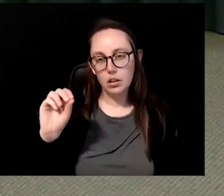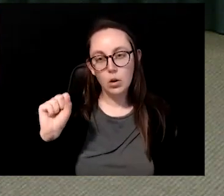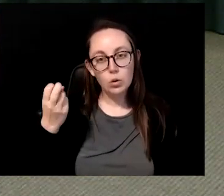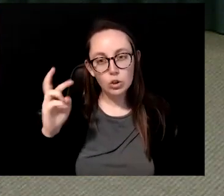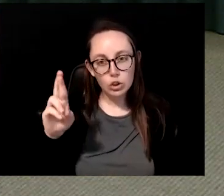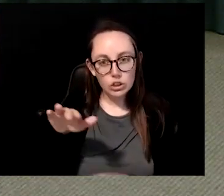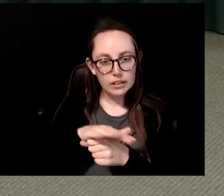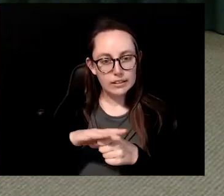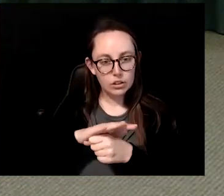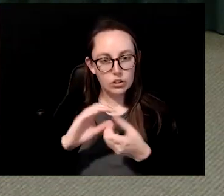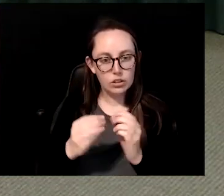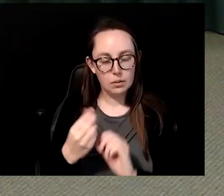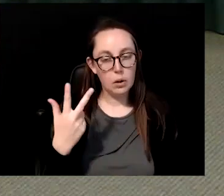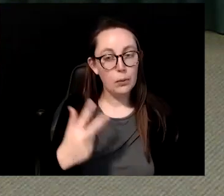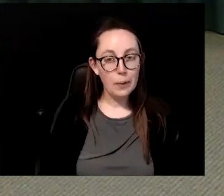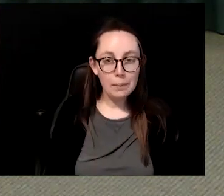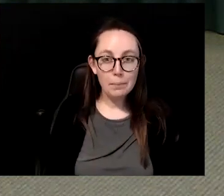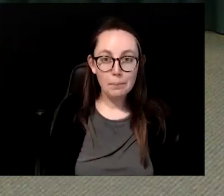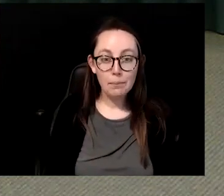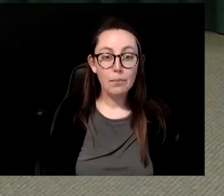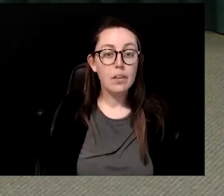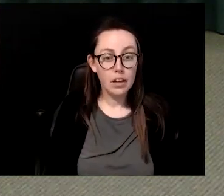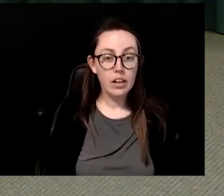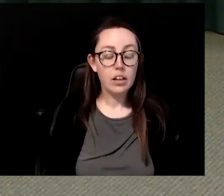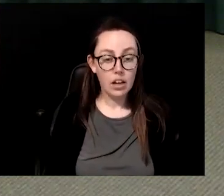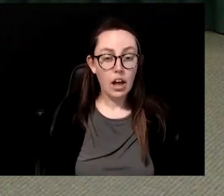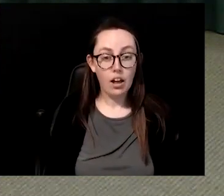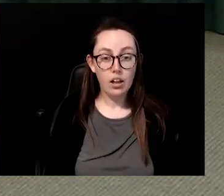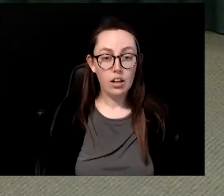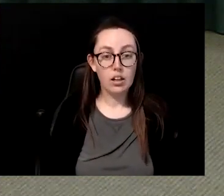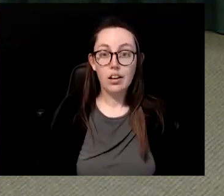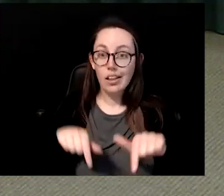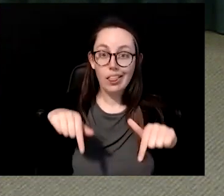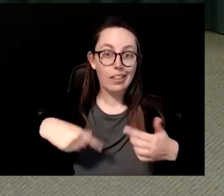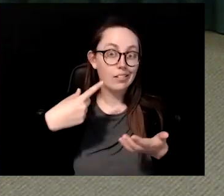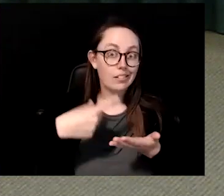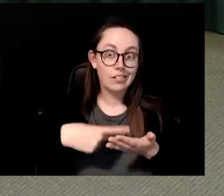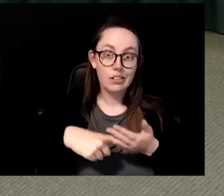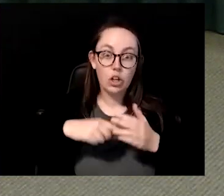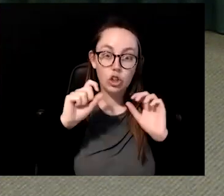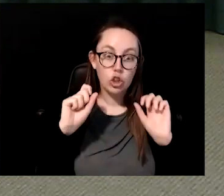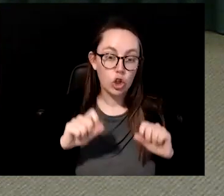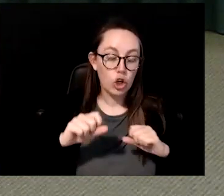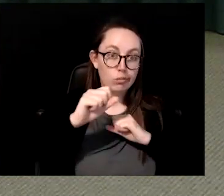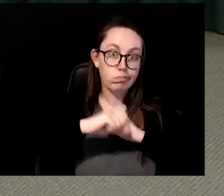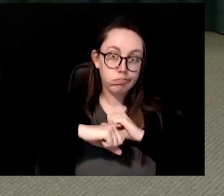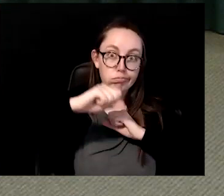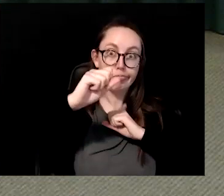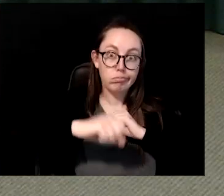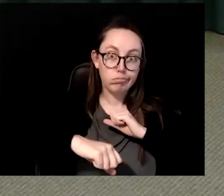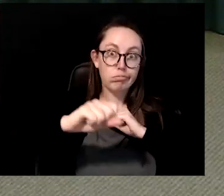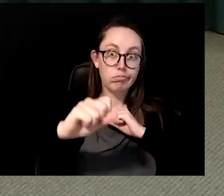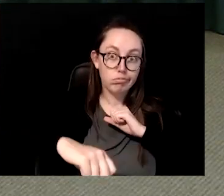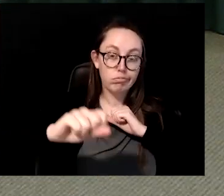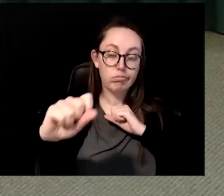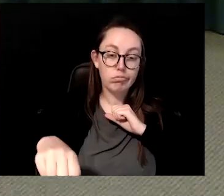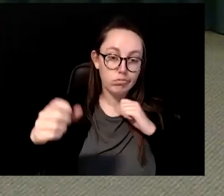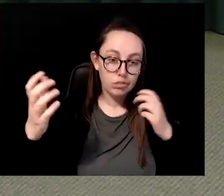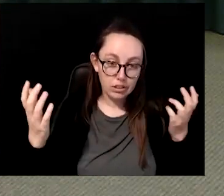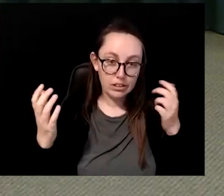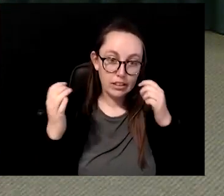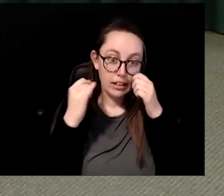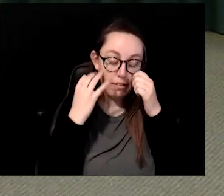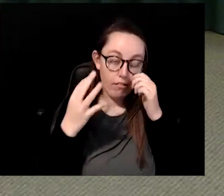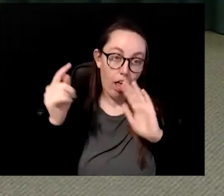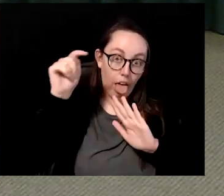and um yeah this this discussion could go on for quite some time if we if we go to